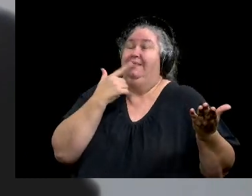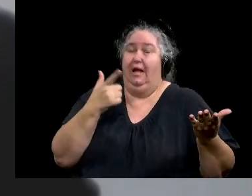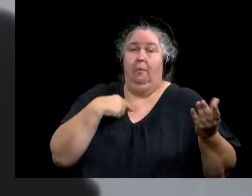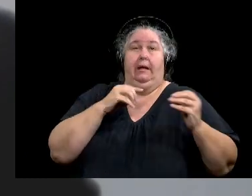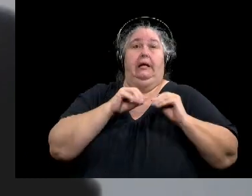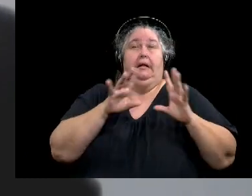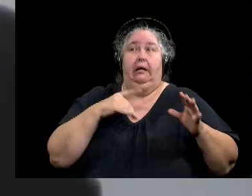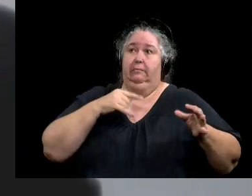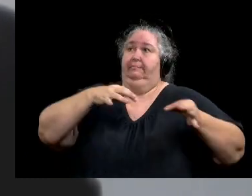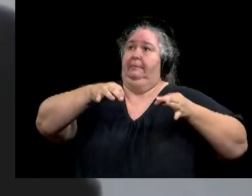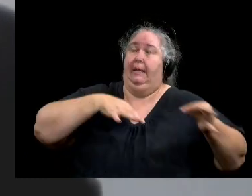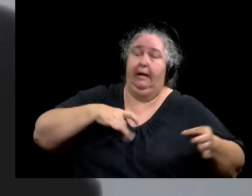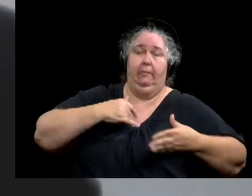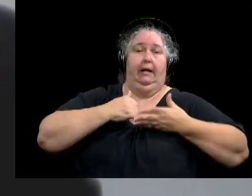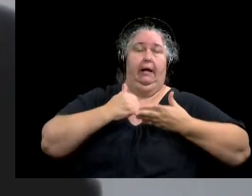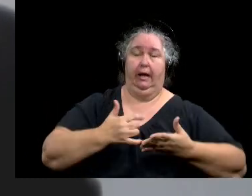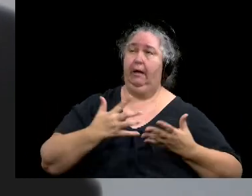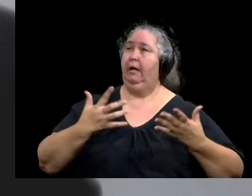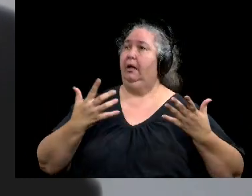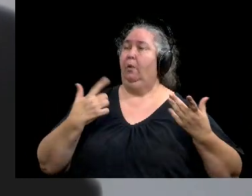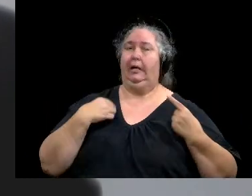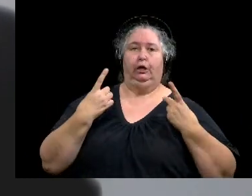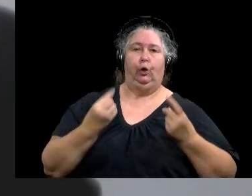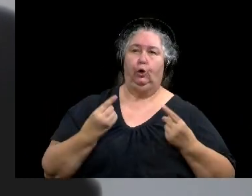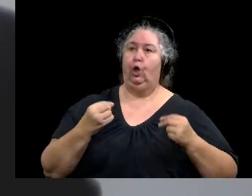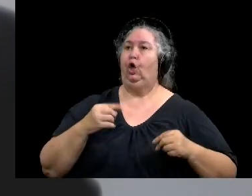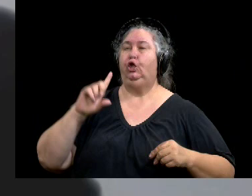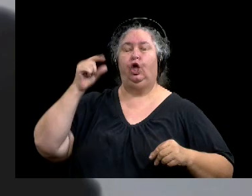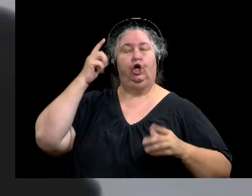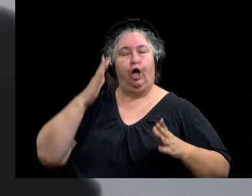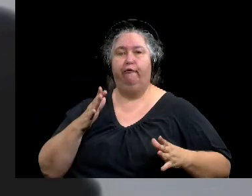to be helpful. Governor has even made a state